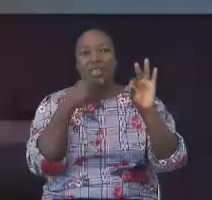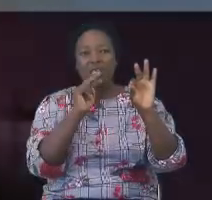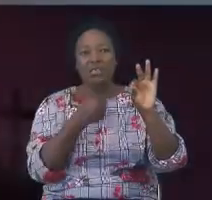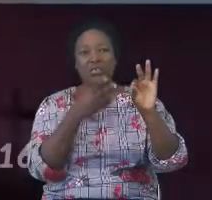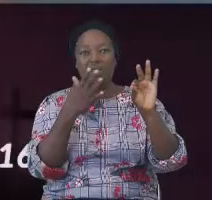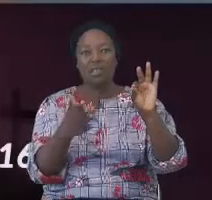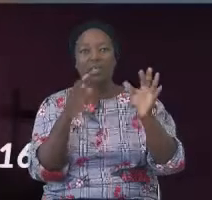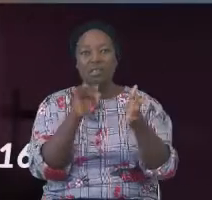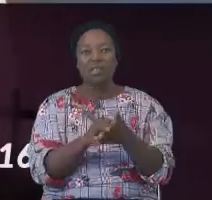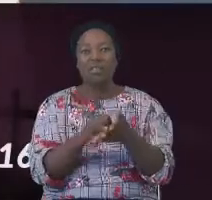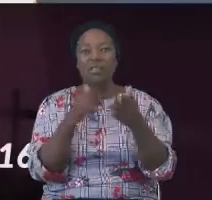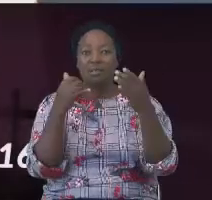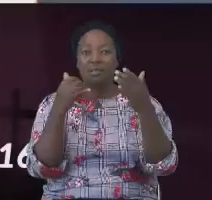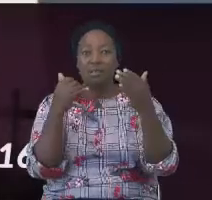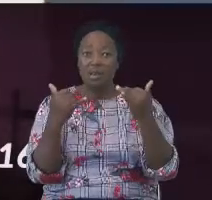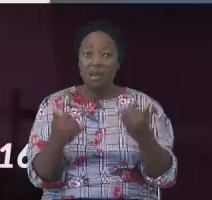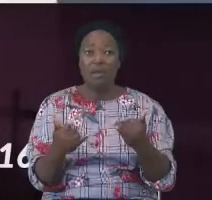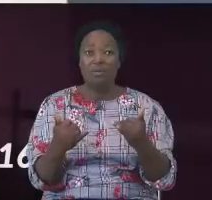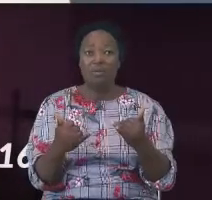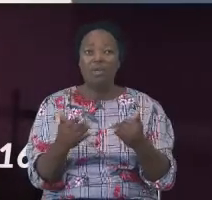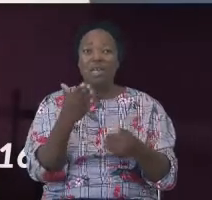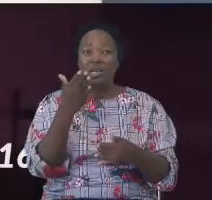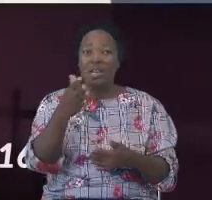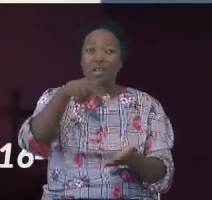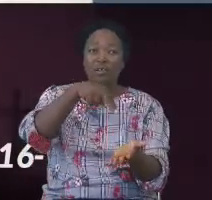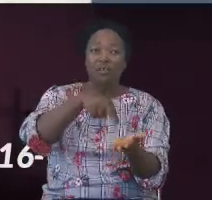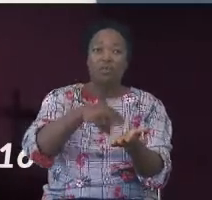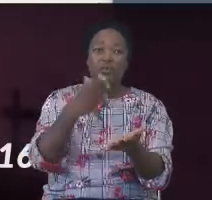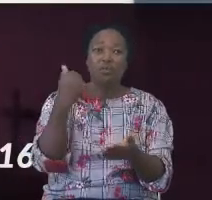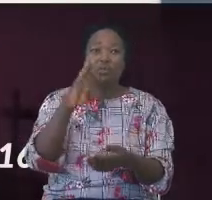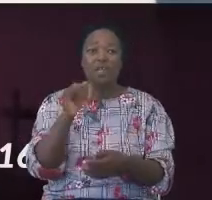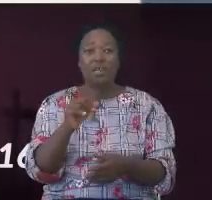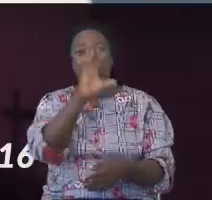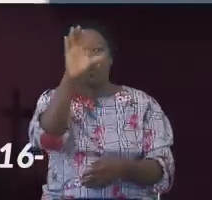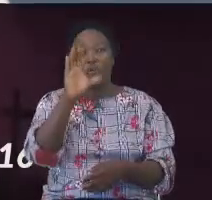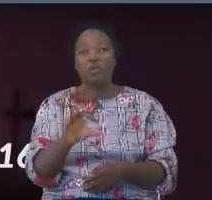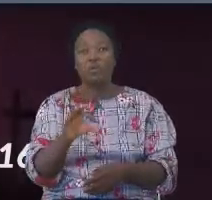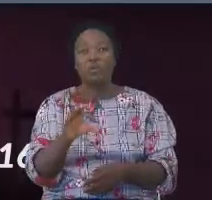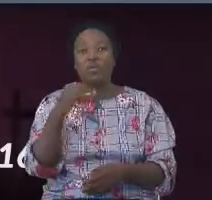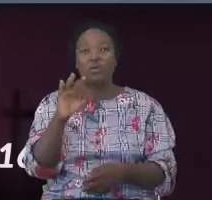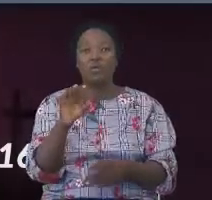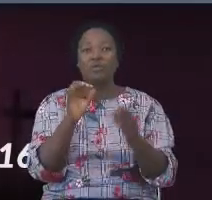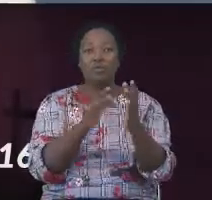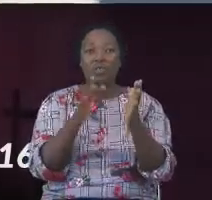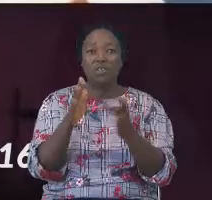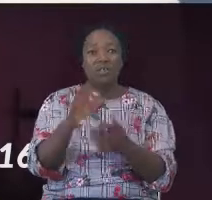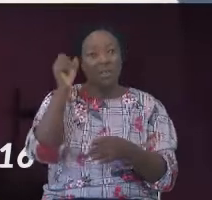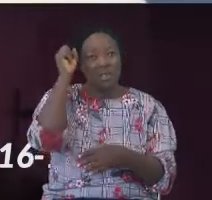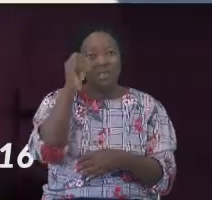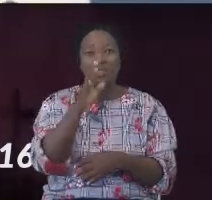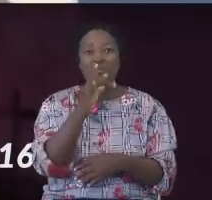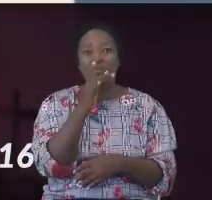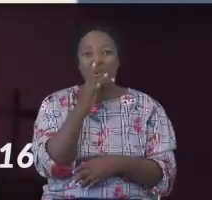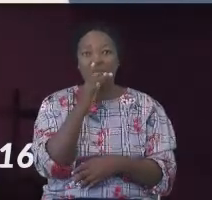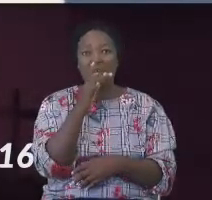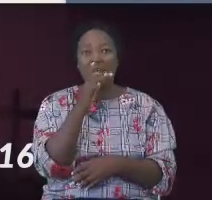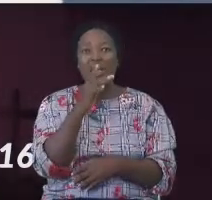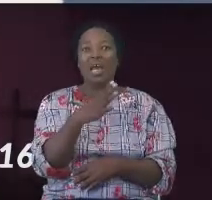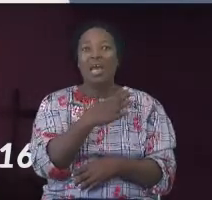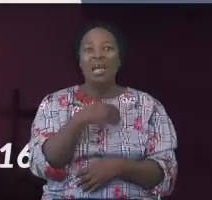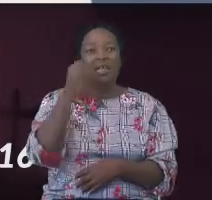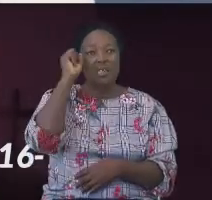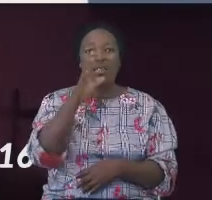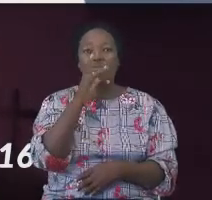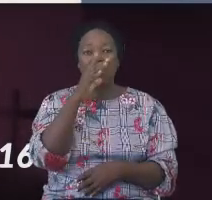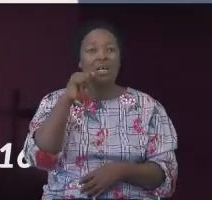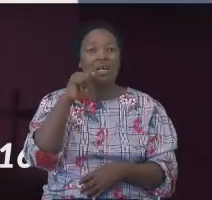25 it tells us there now destroyed by the cross of